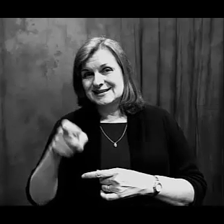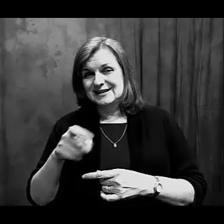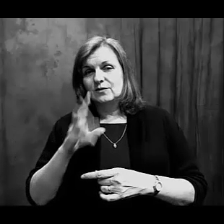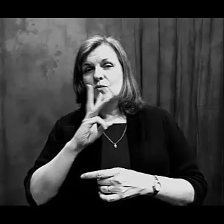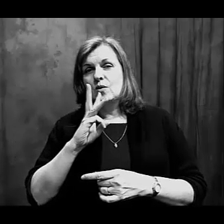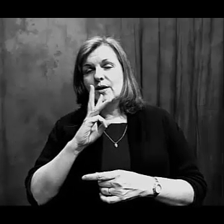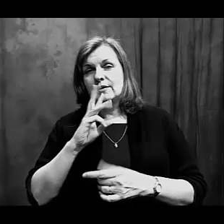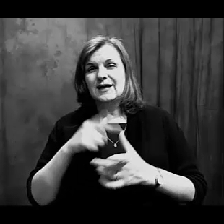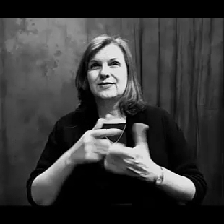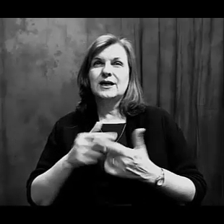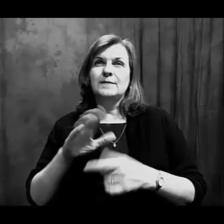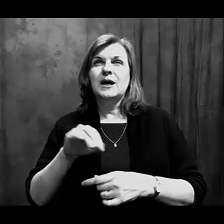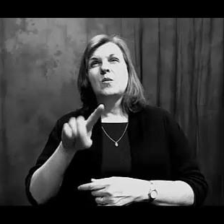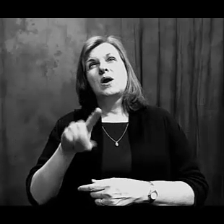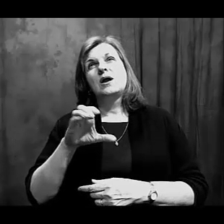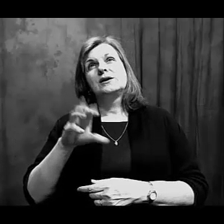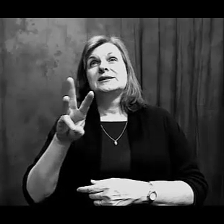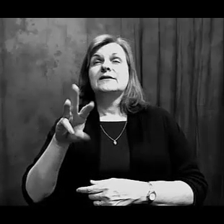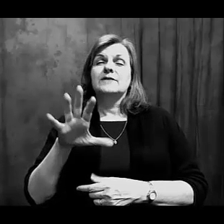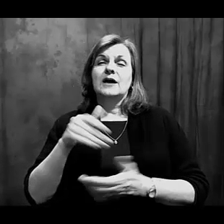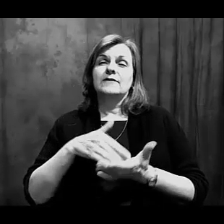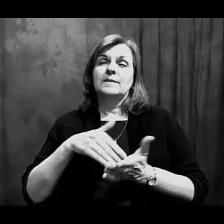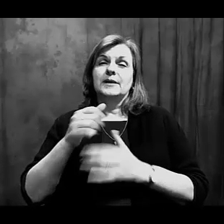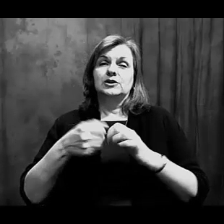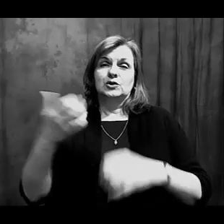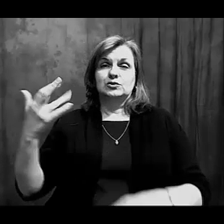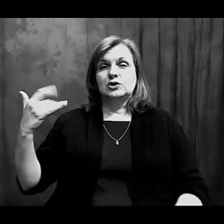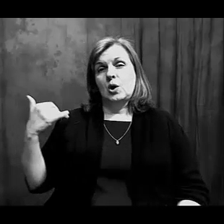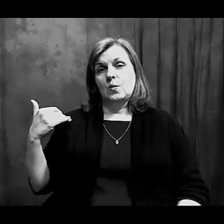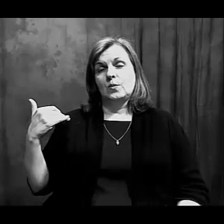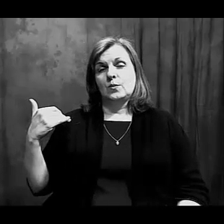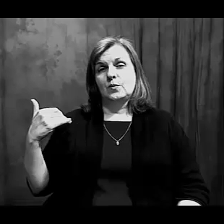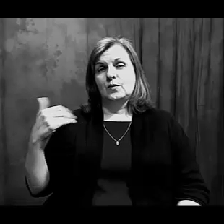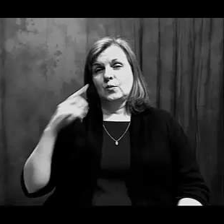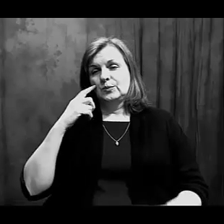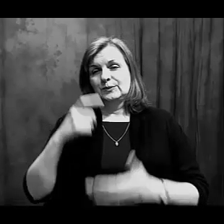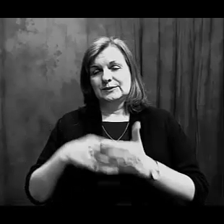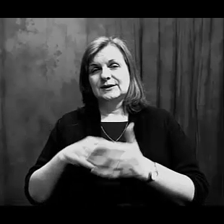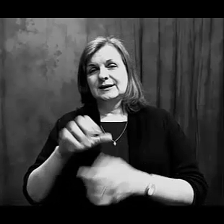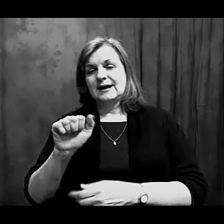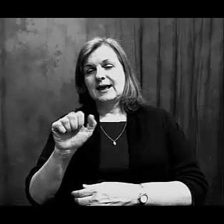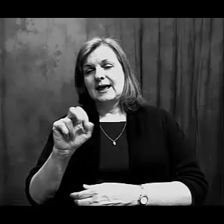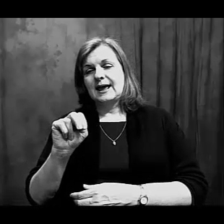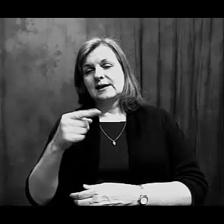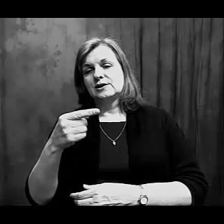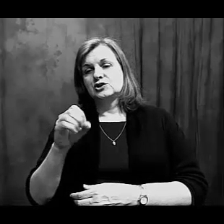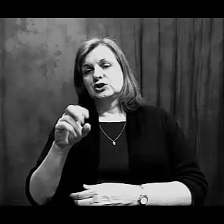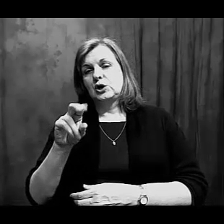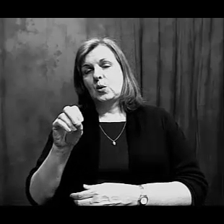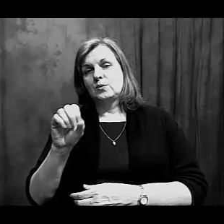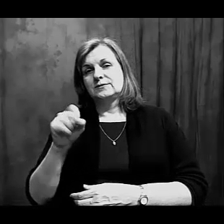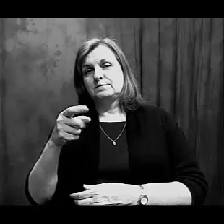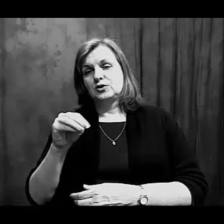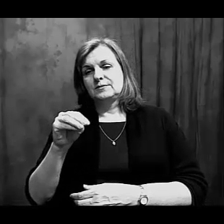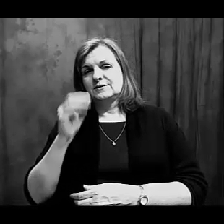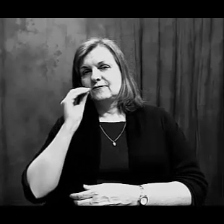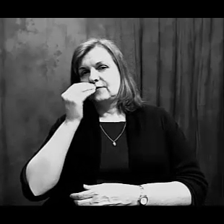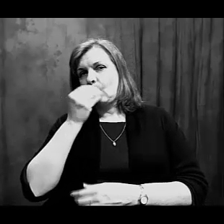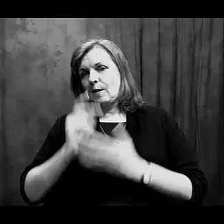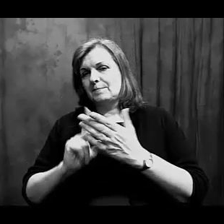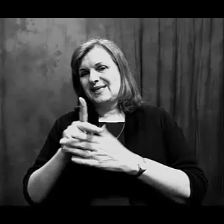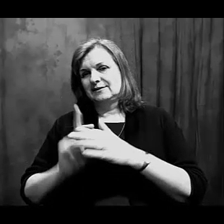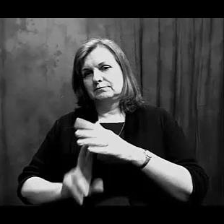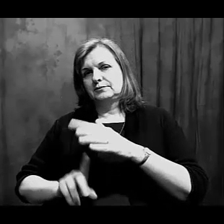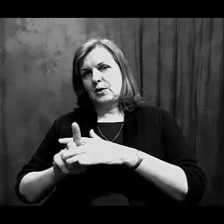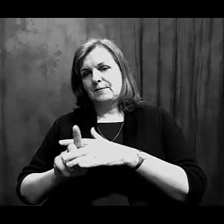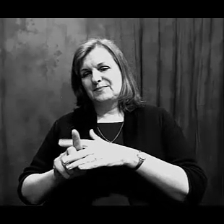possible without the presence of water. And then eventually, about 165 million years ago, we get angiosperms, or the flowering